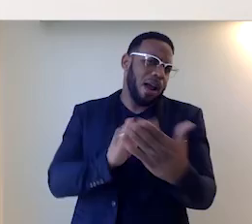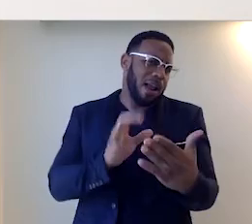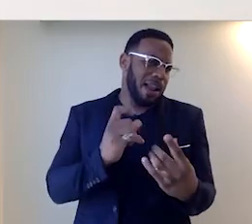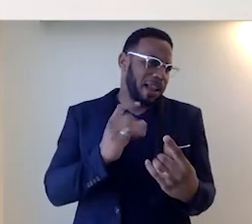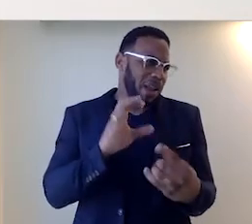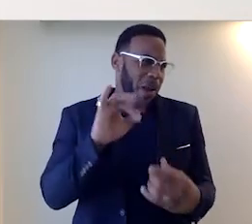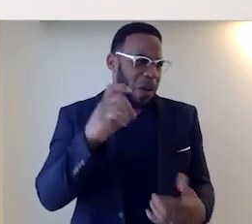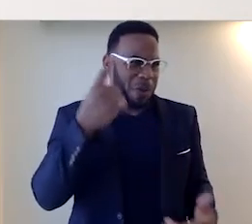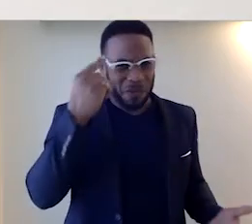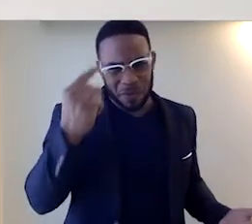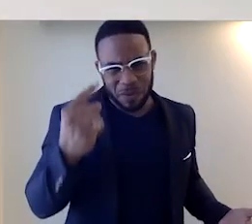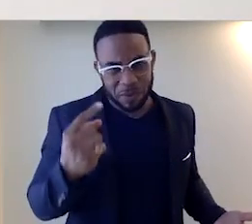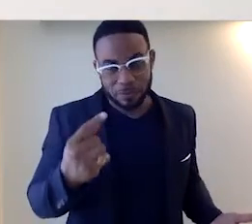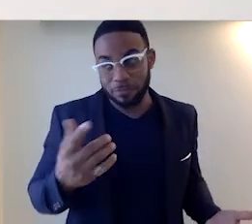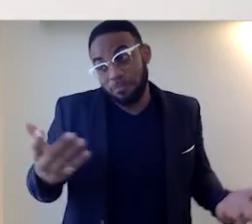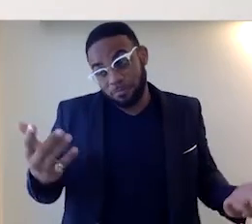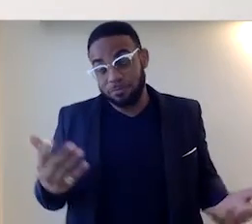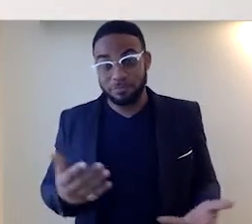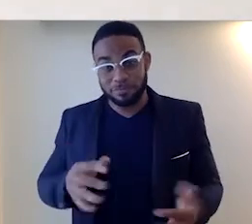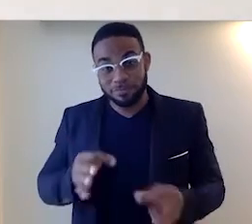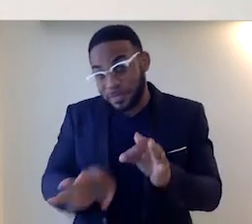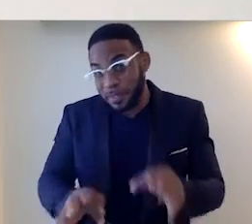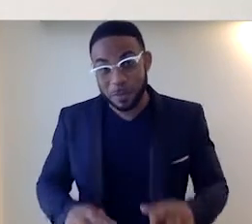code? Well,